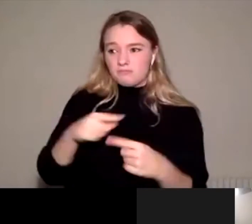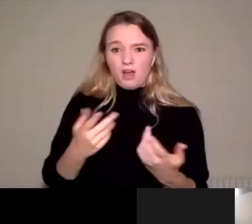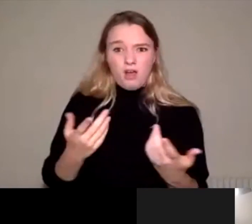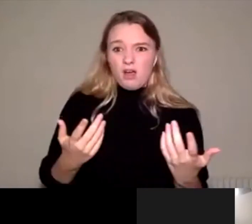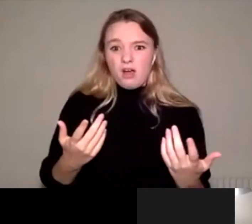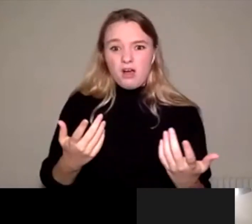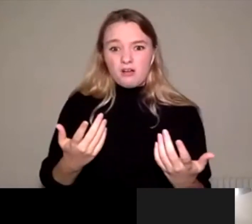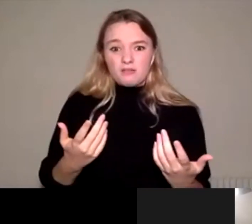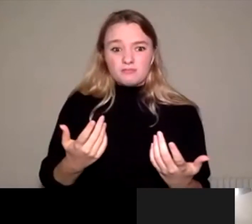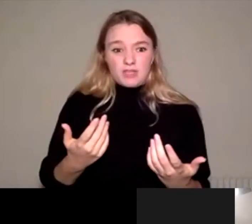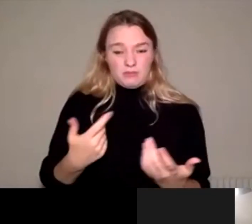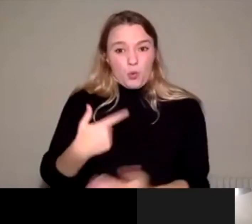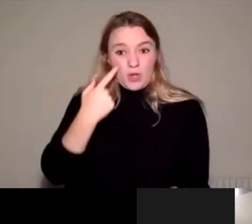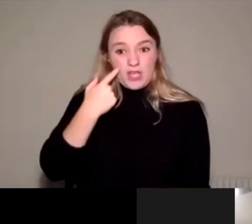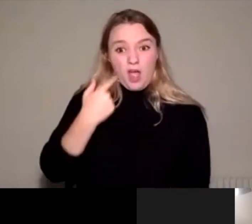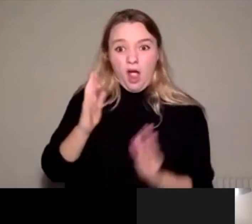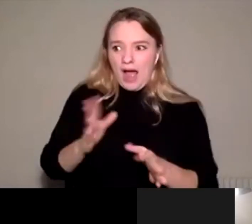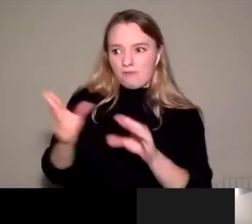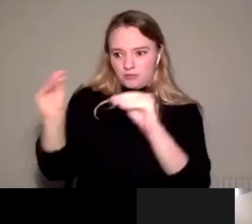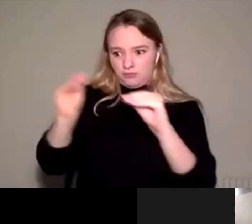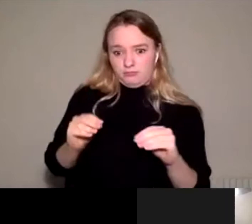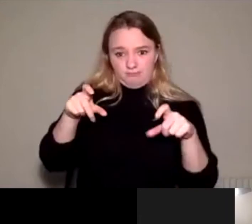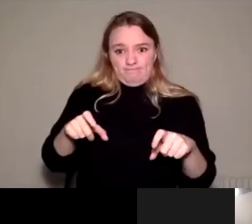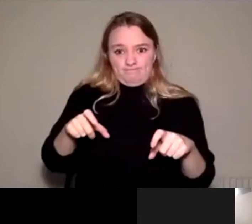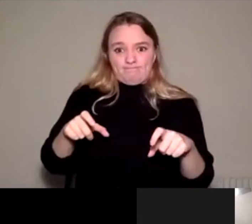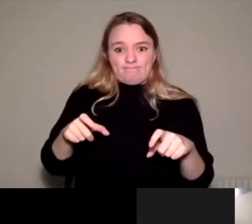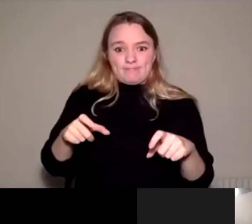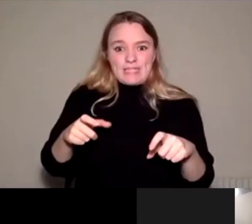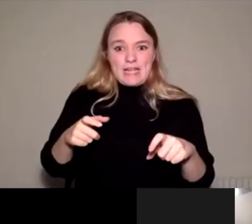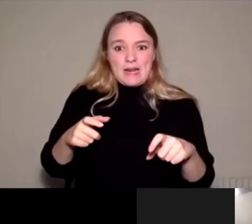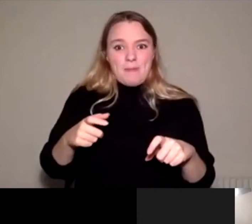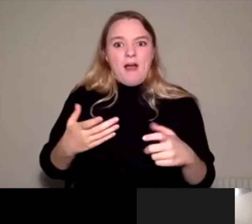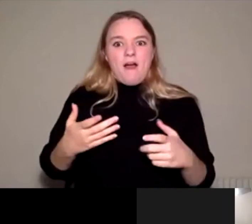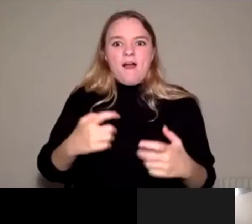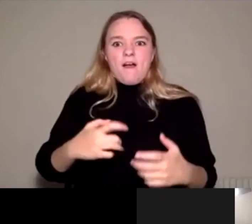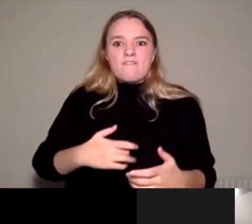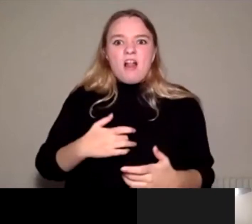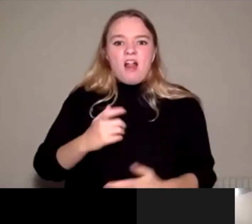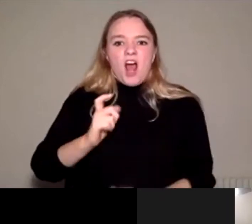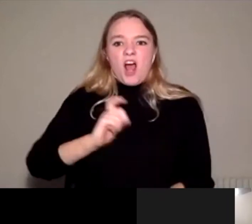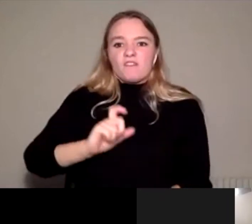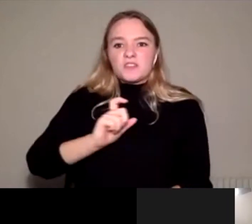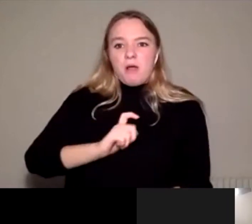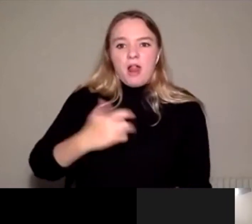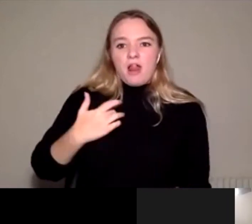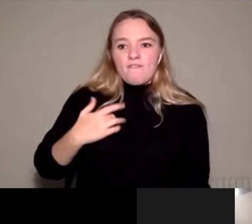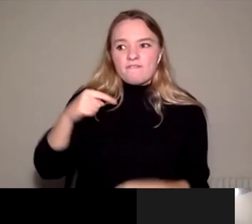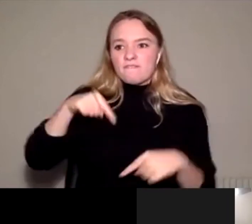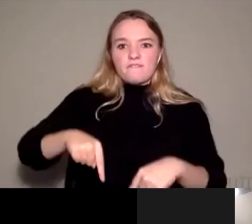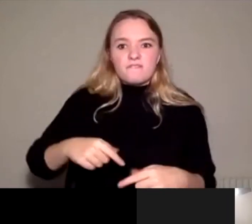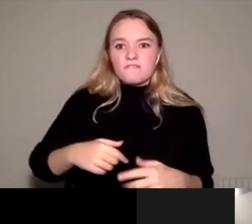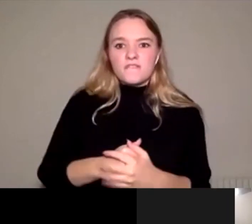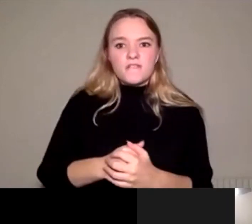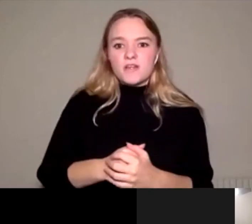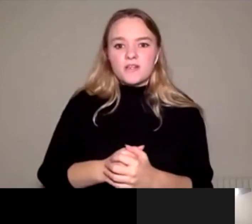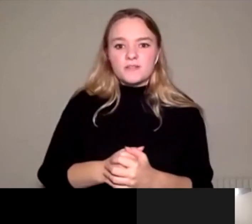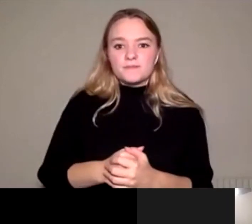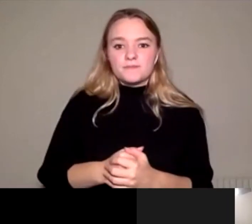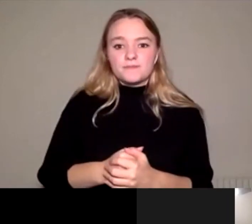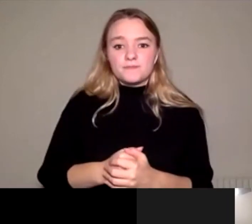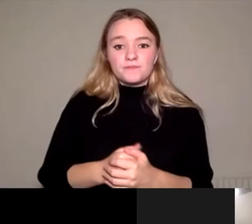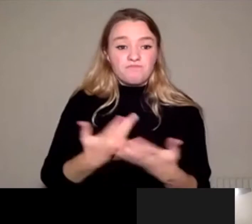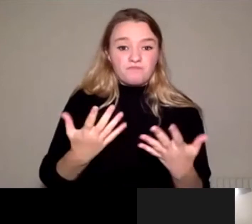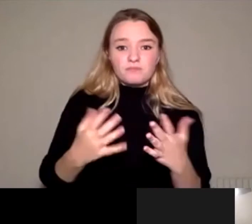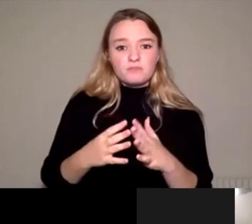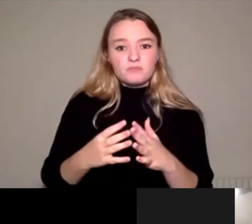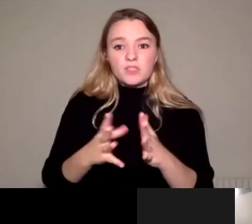was young, and that is where I had to stay. But I was made to feel uncomfortable living here. Ways that was